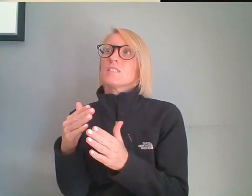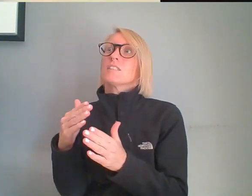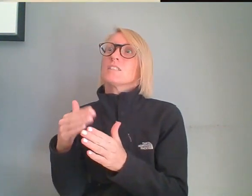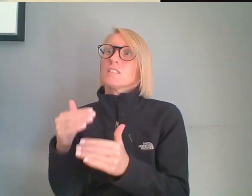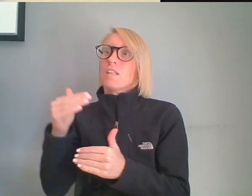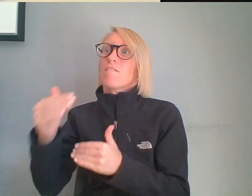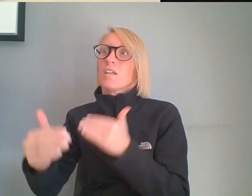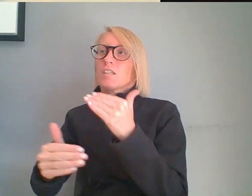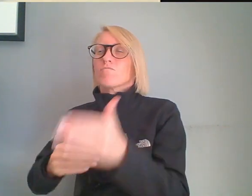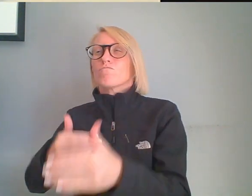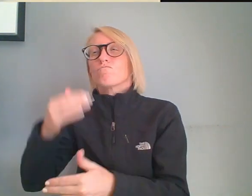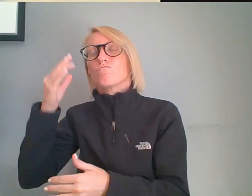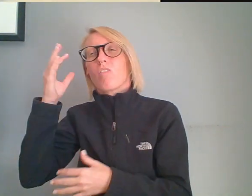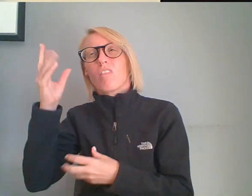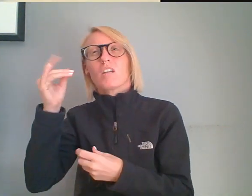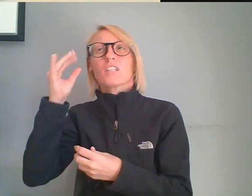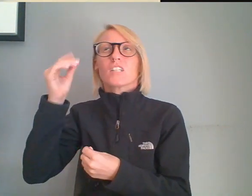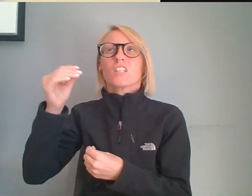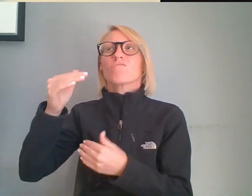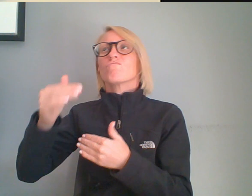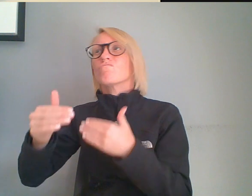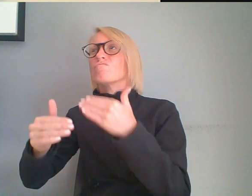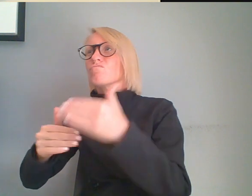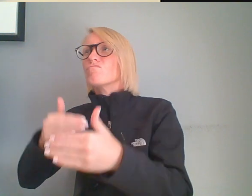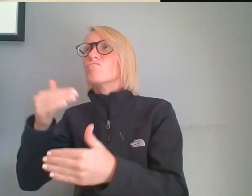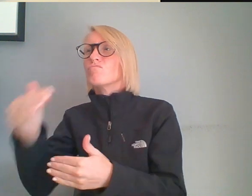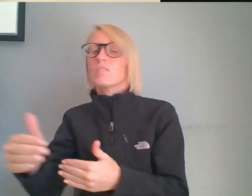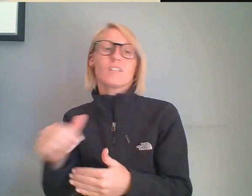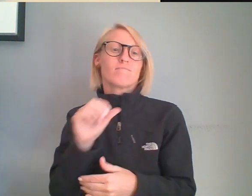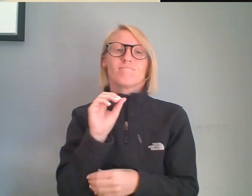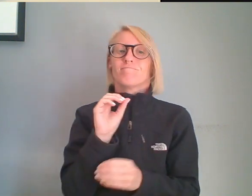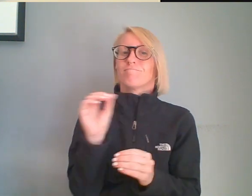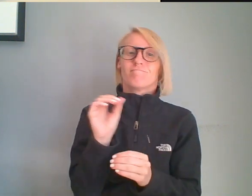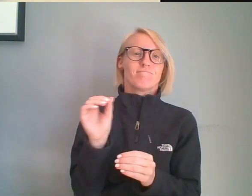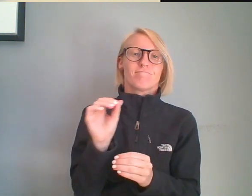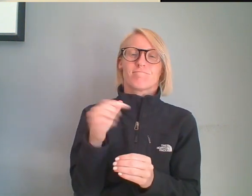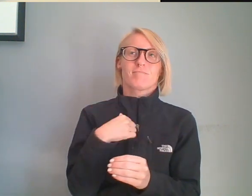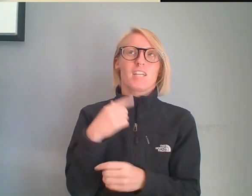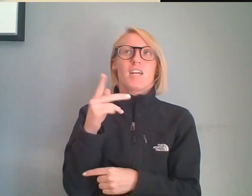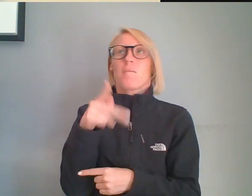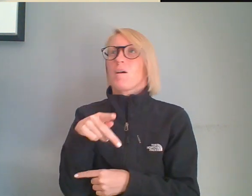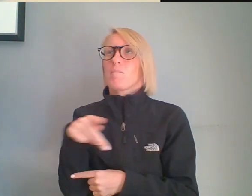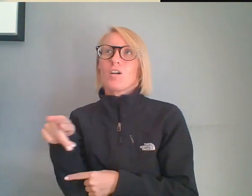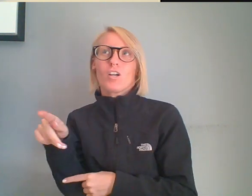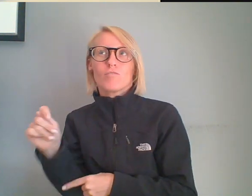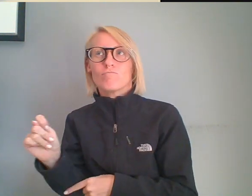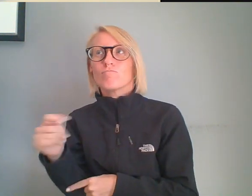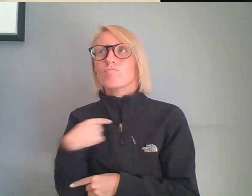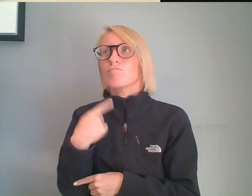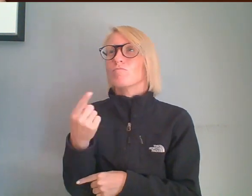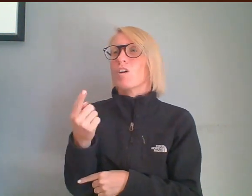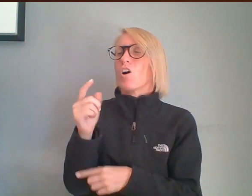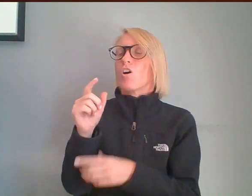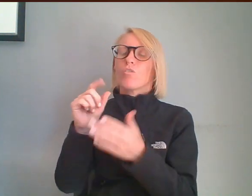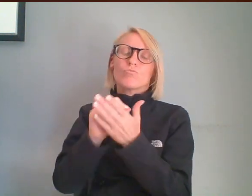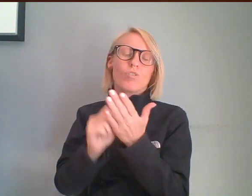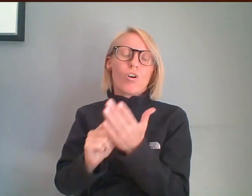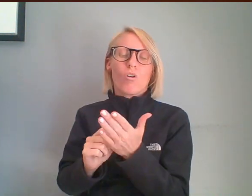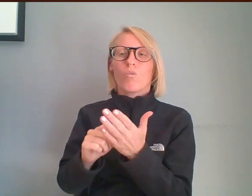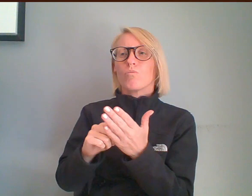time thinking about, you might even create slides for. These are the keynotes, the conference presentation, the